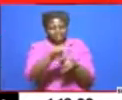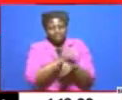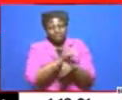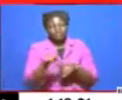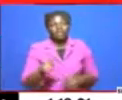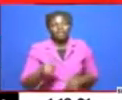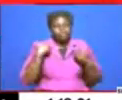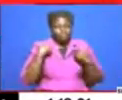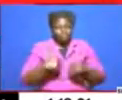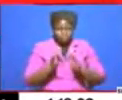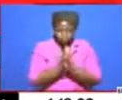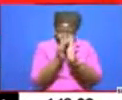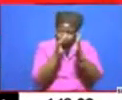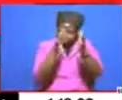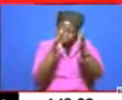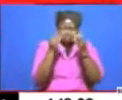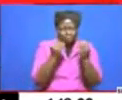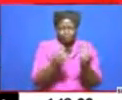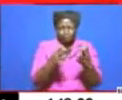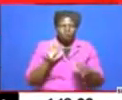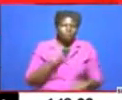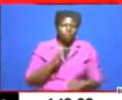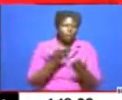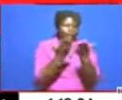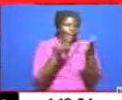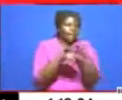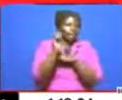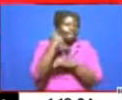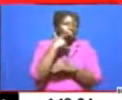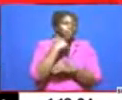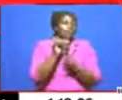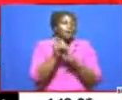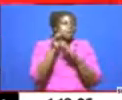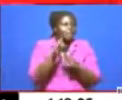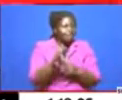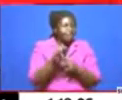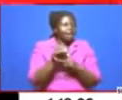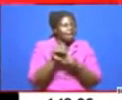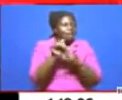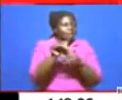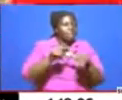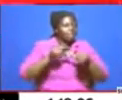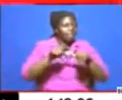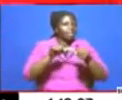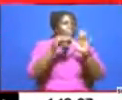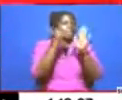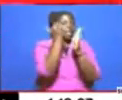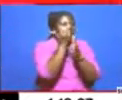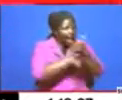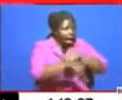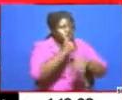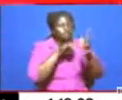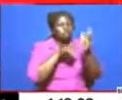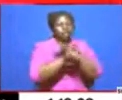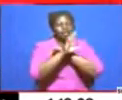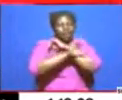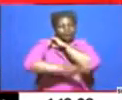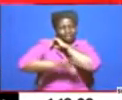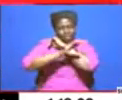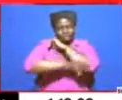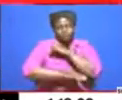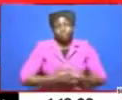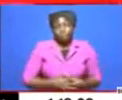I applaud the many women in Kenya who are at the forefront in leading sustainability initiatives across the country.